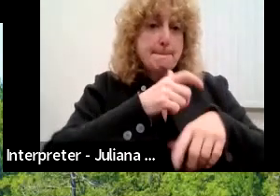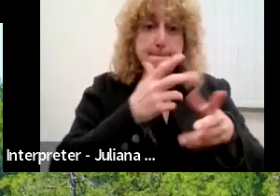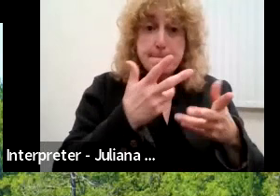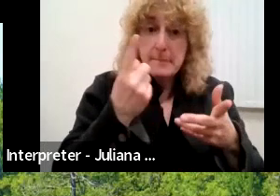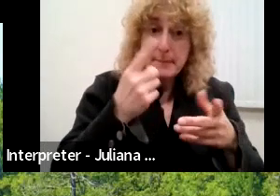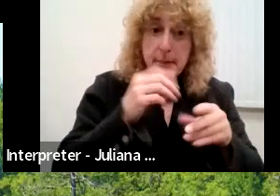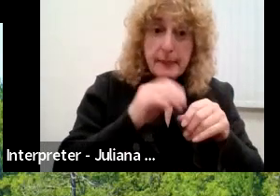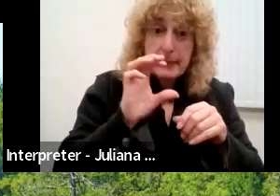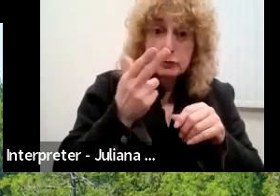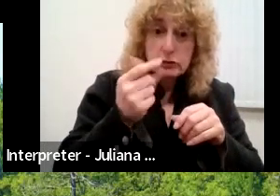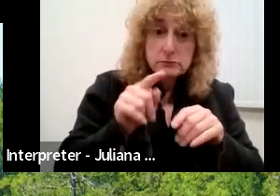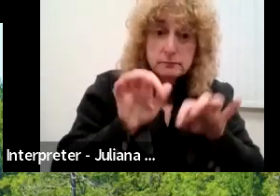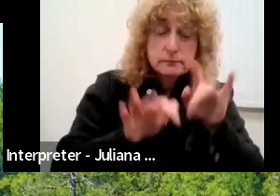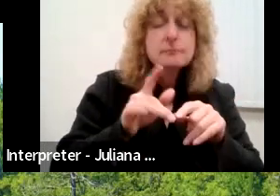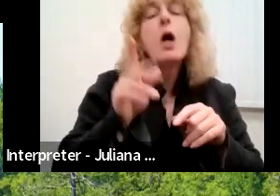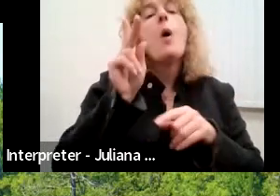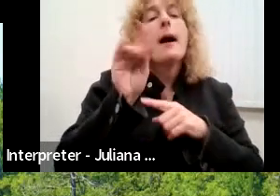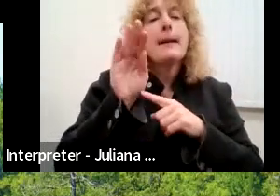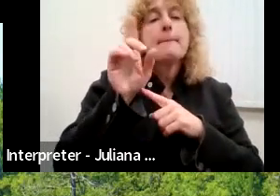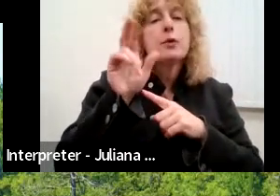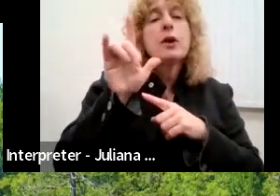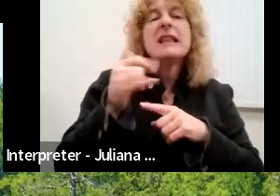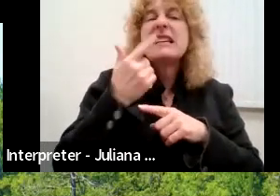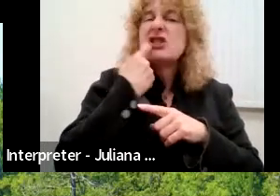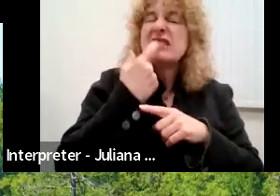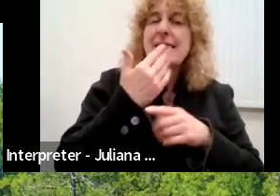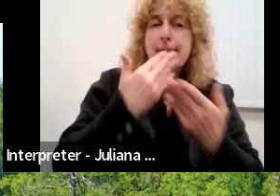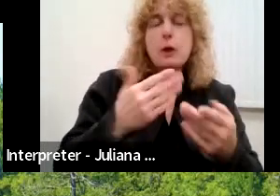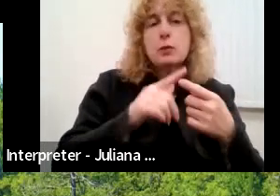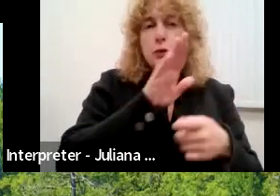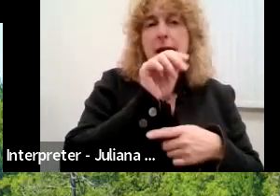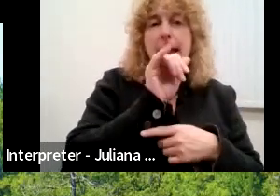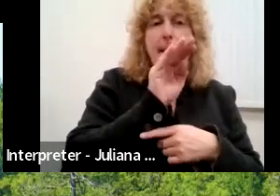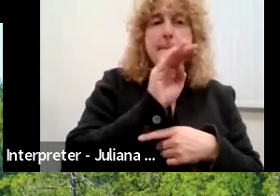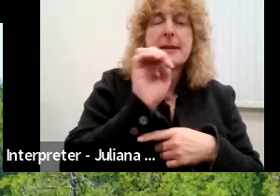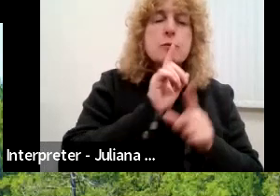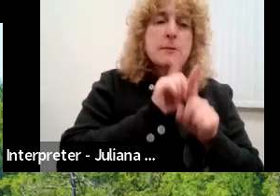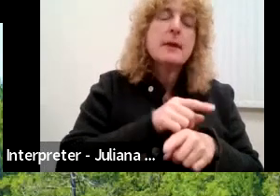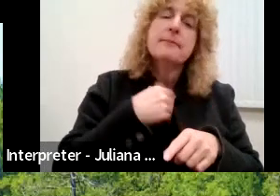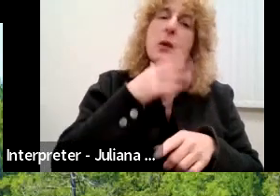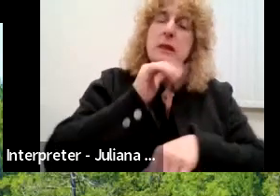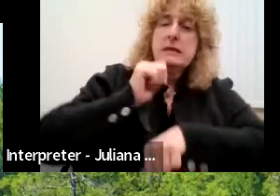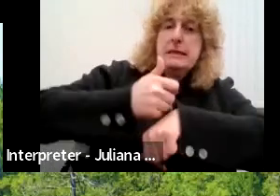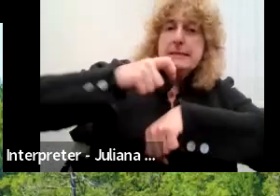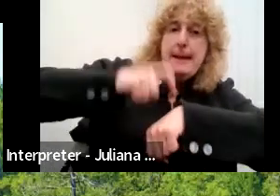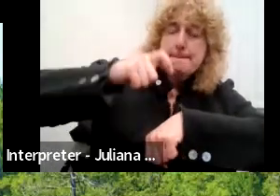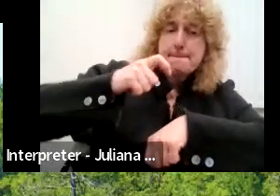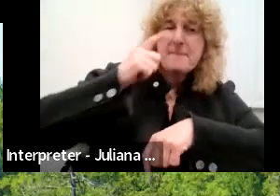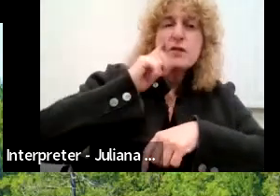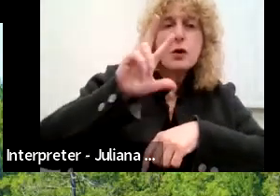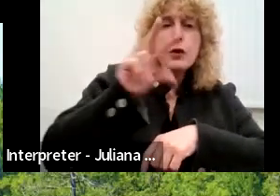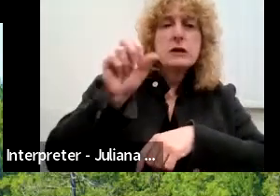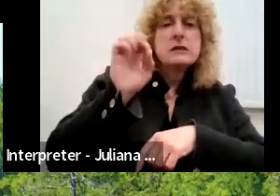we take Kimberly just said thank you to Oh. Amy's response. I will set a timer for about 30 seconds